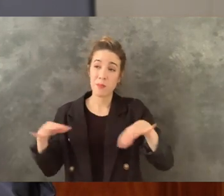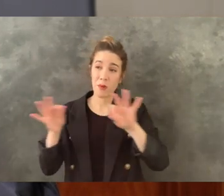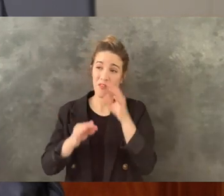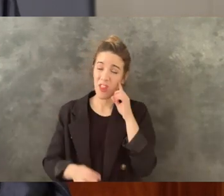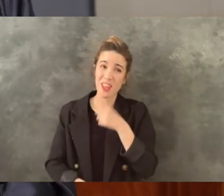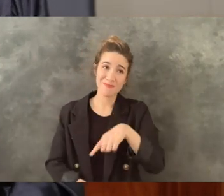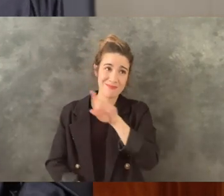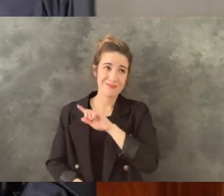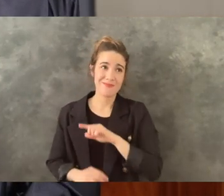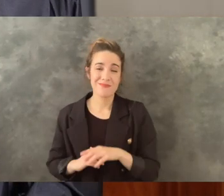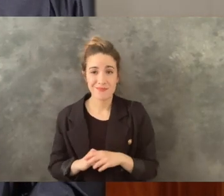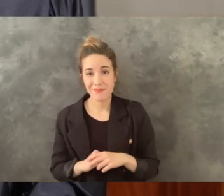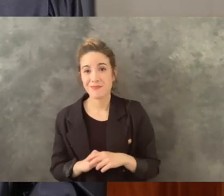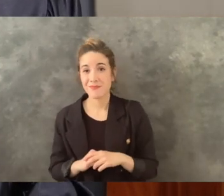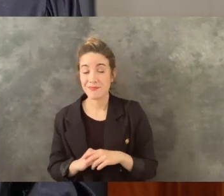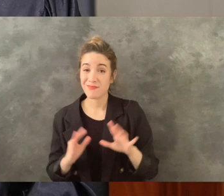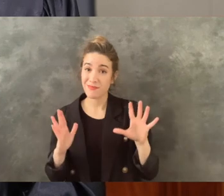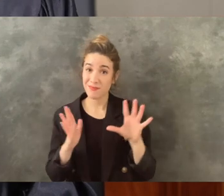them.